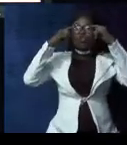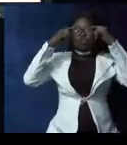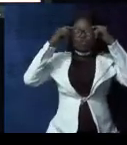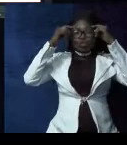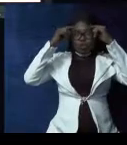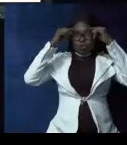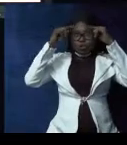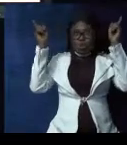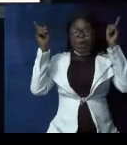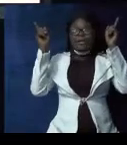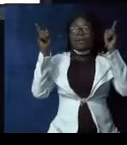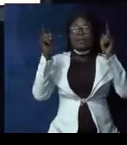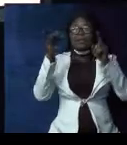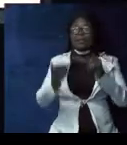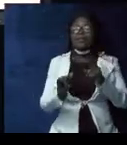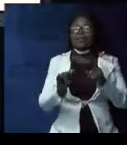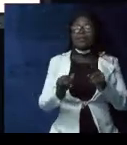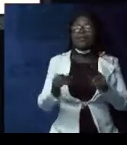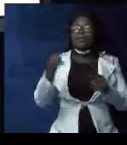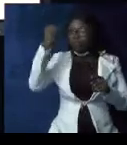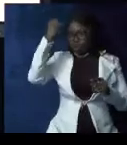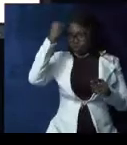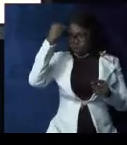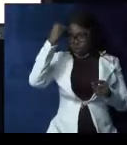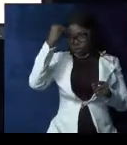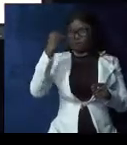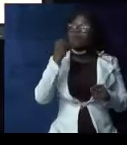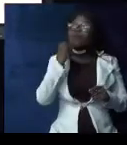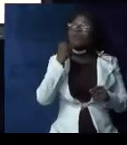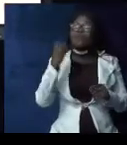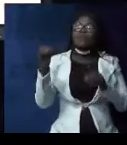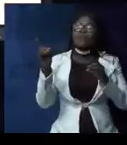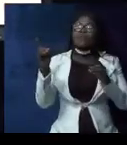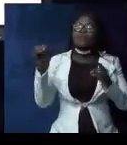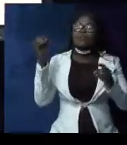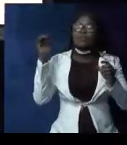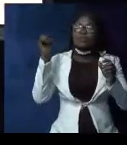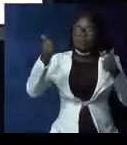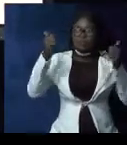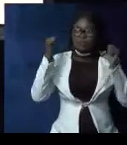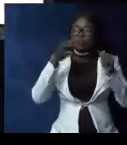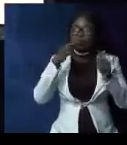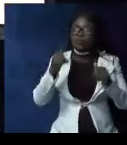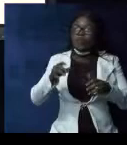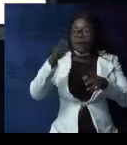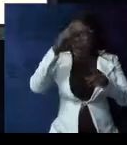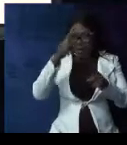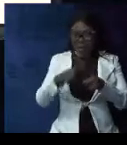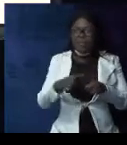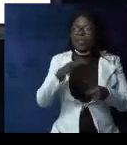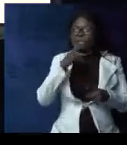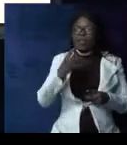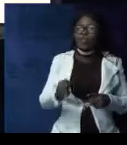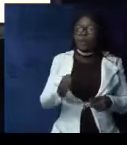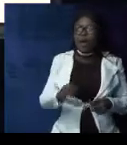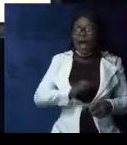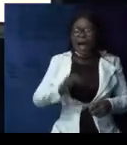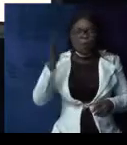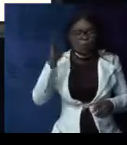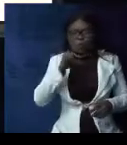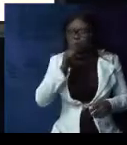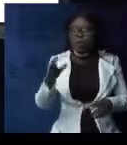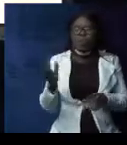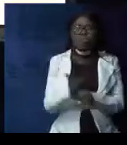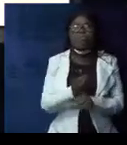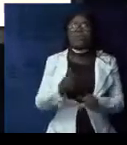Surprisingly, Joseph would not agree that it was an accident. He was determined to revenge. No, I won't